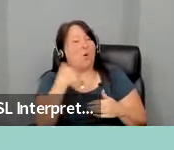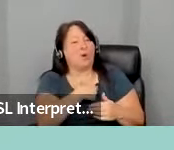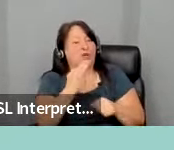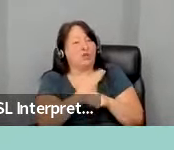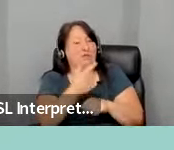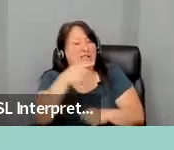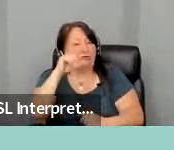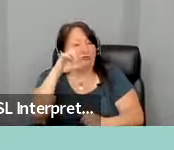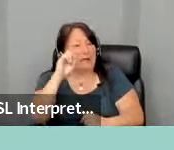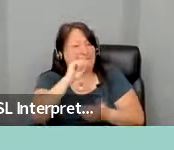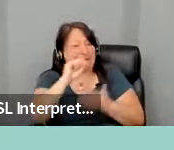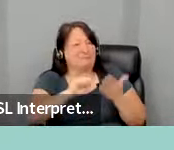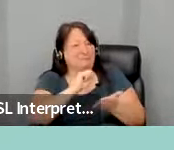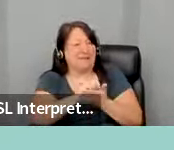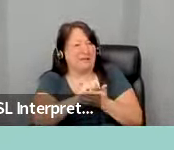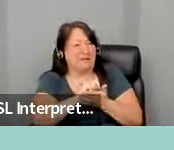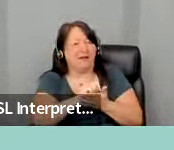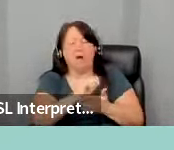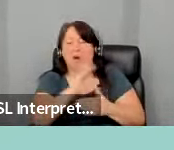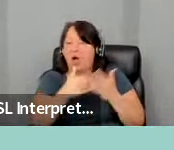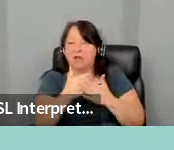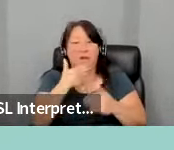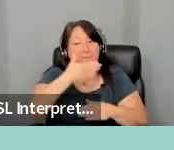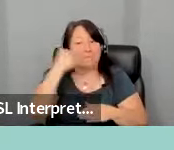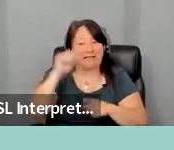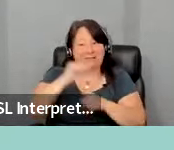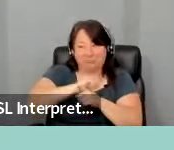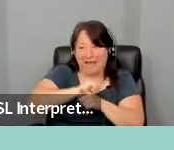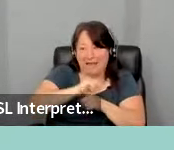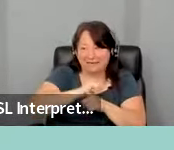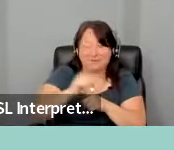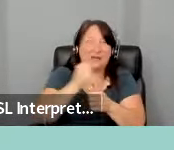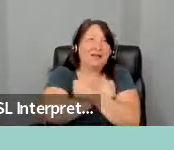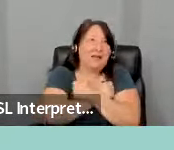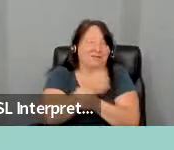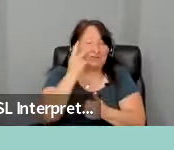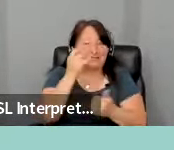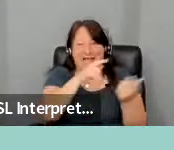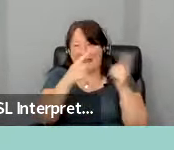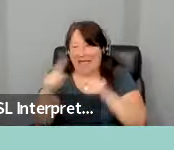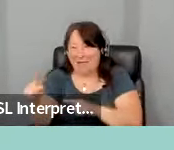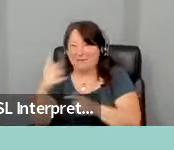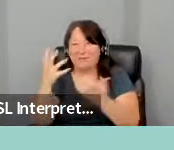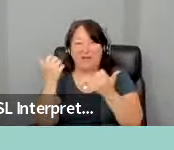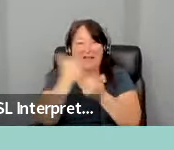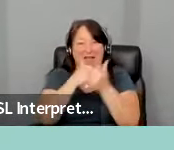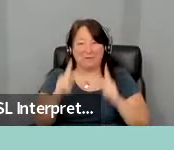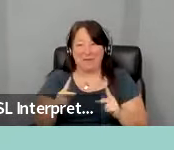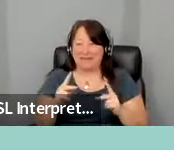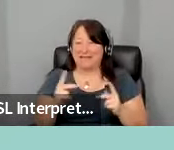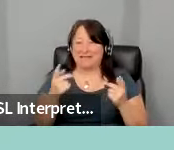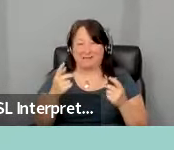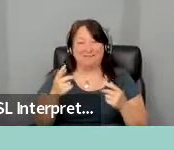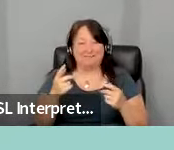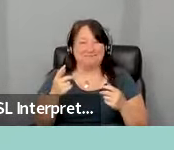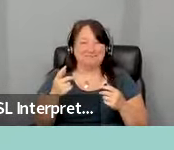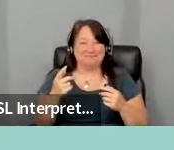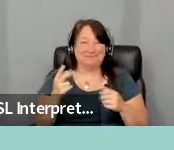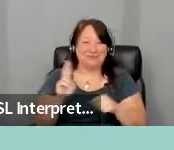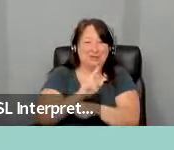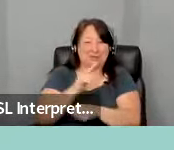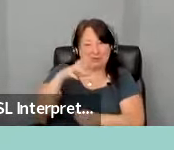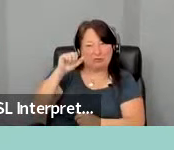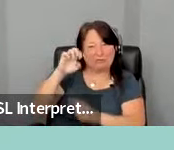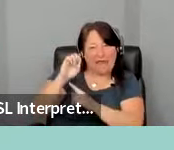called. All of those are best practices, and we love to see when that happens. We love everybody to understand that grace has happened. But you may find yourself in